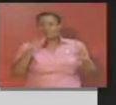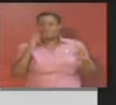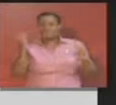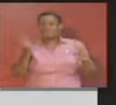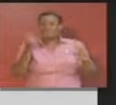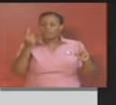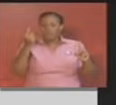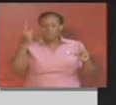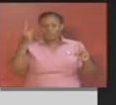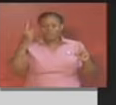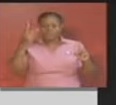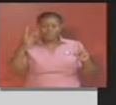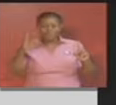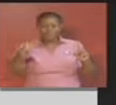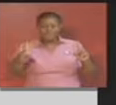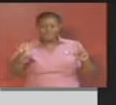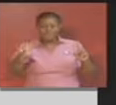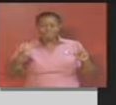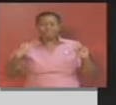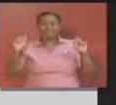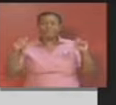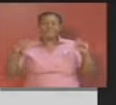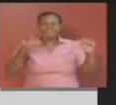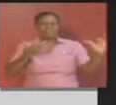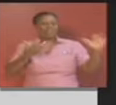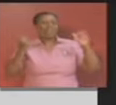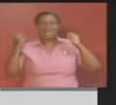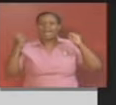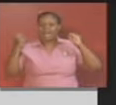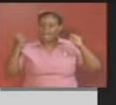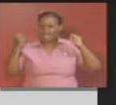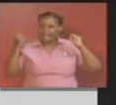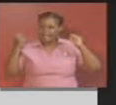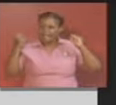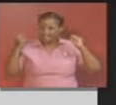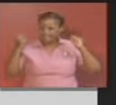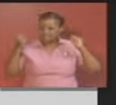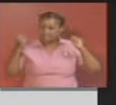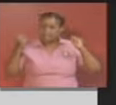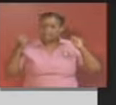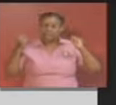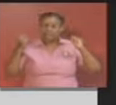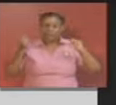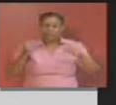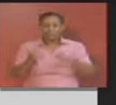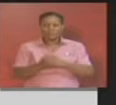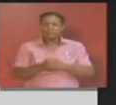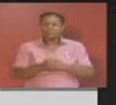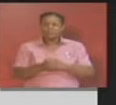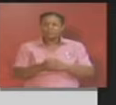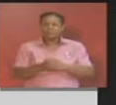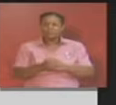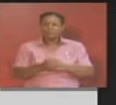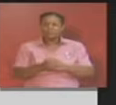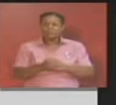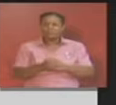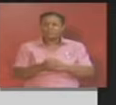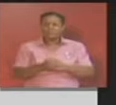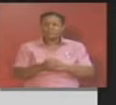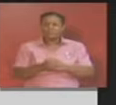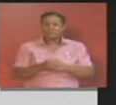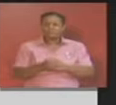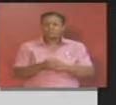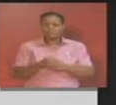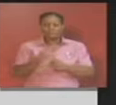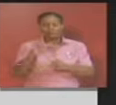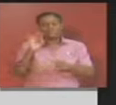a very short space of time in the absence of these public health measures. So this pyramid would actually be a lot wider and contain a lot